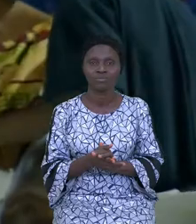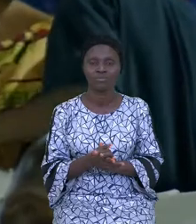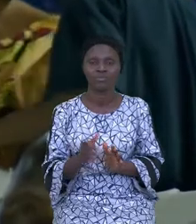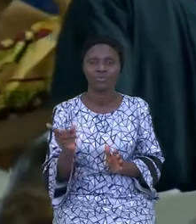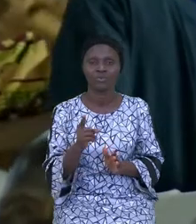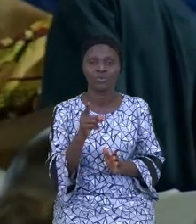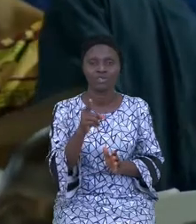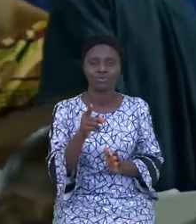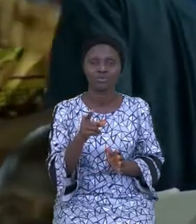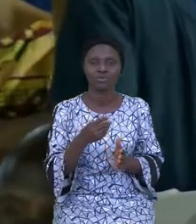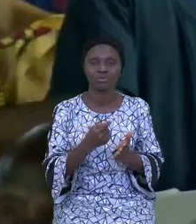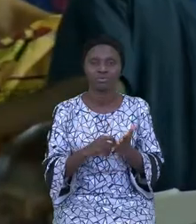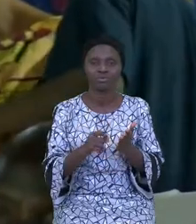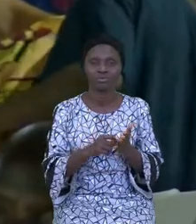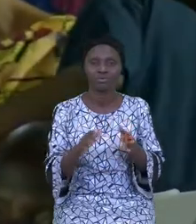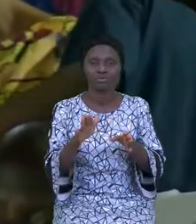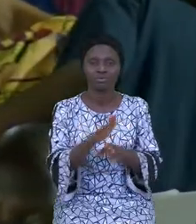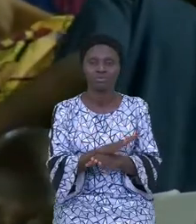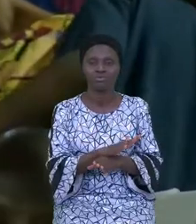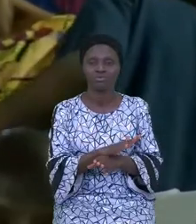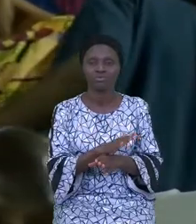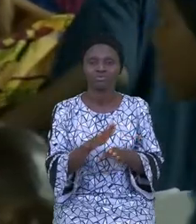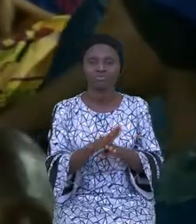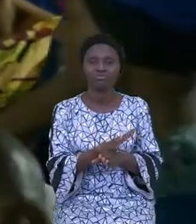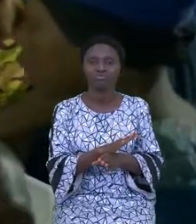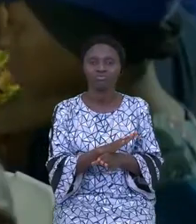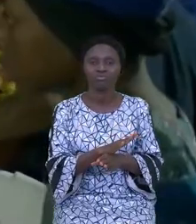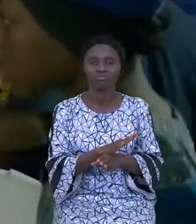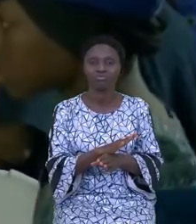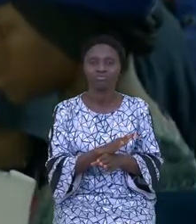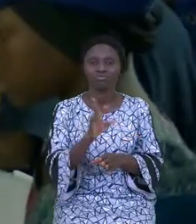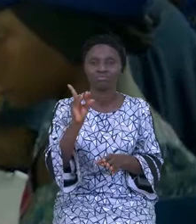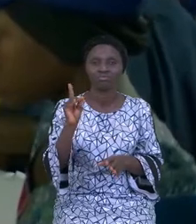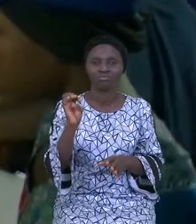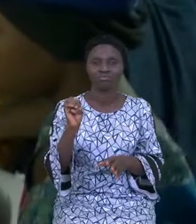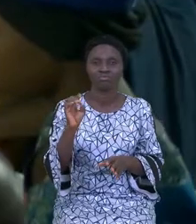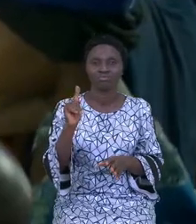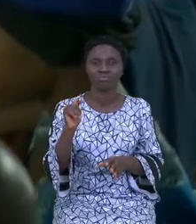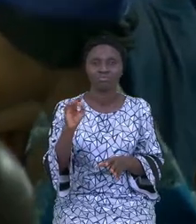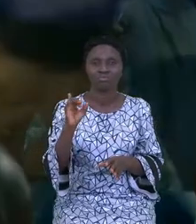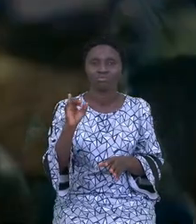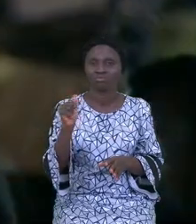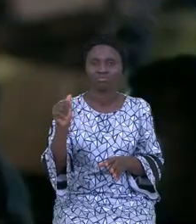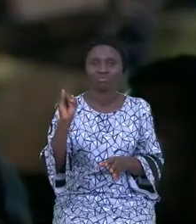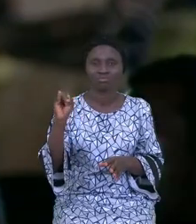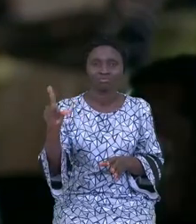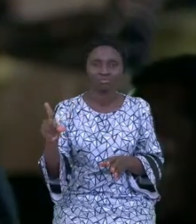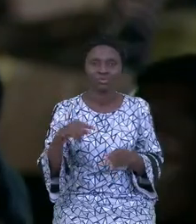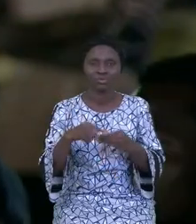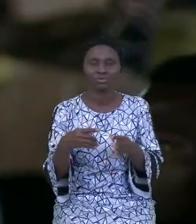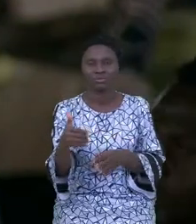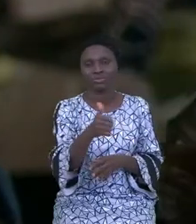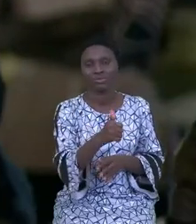stay. Then give us correct address. As a student, indicate